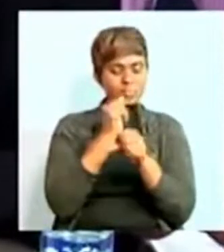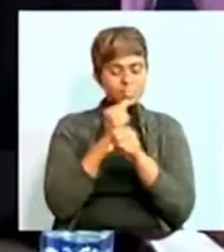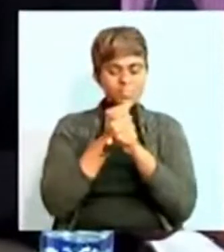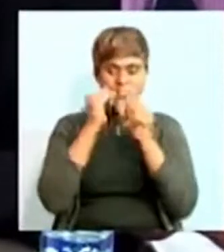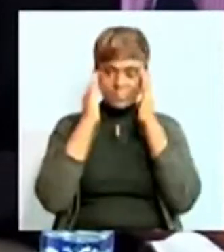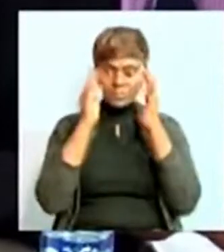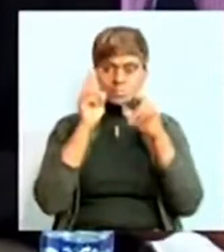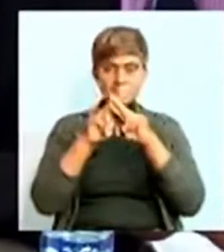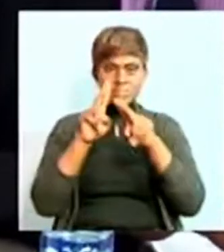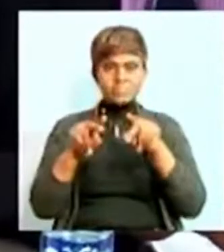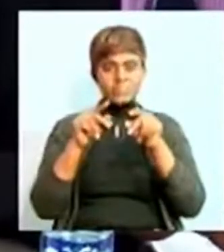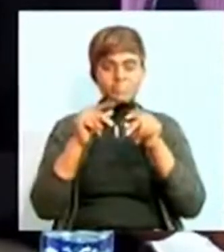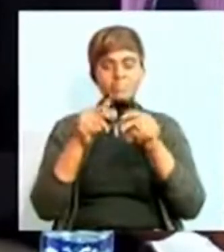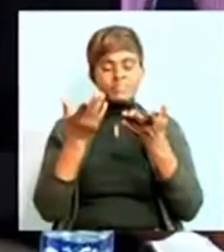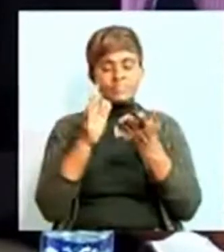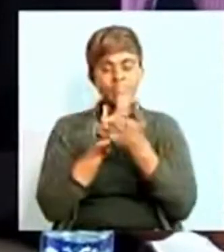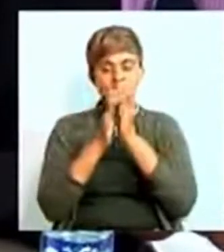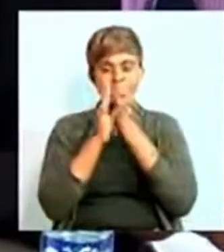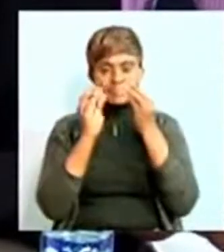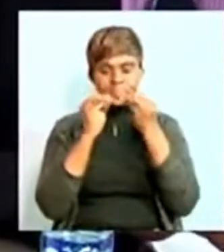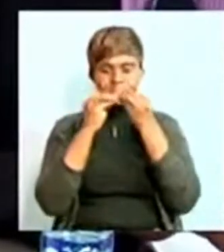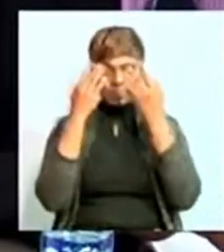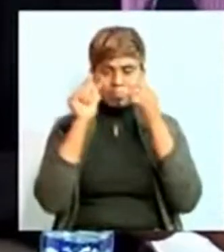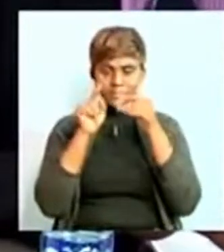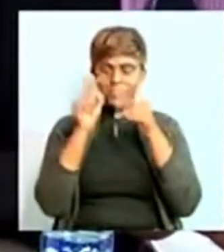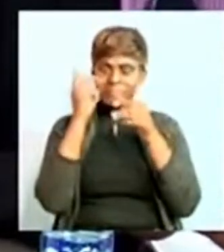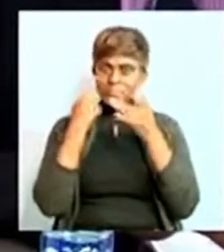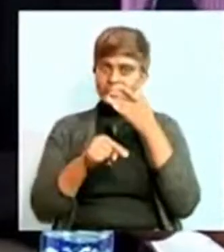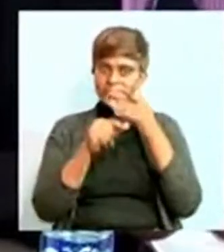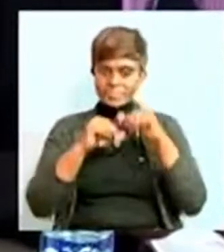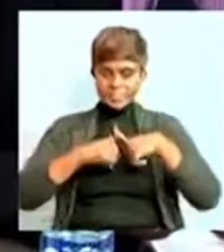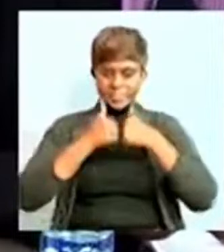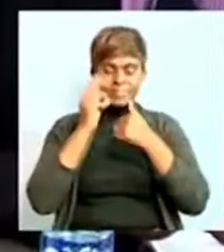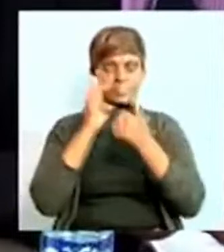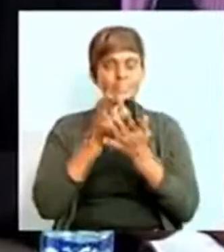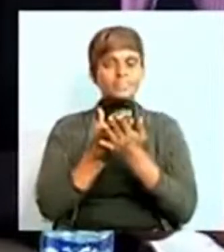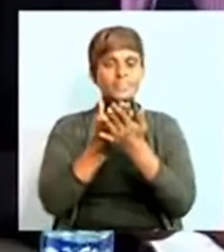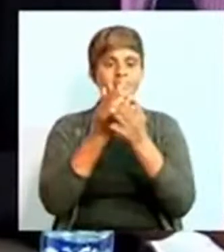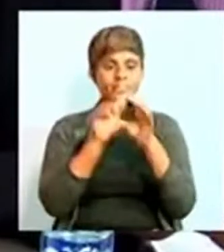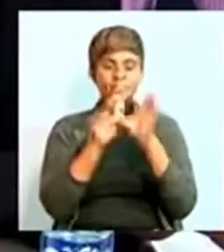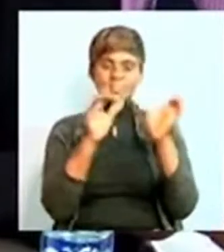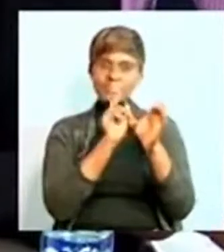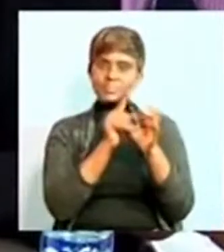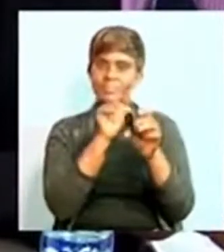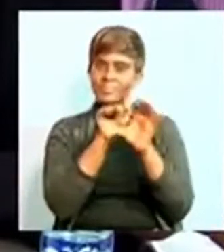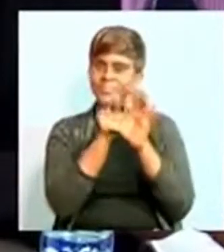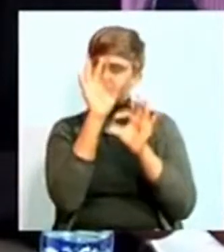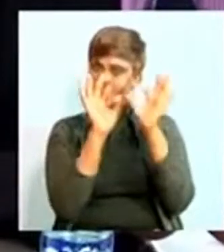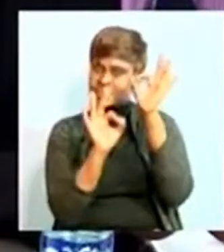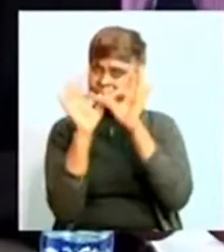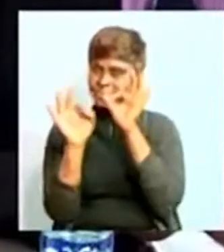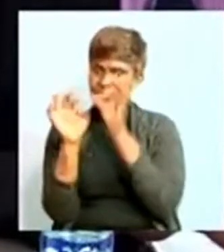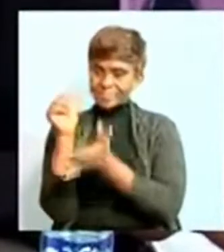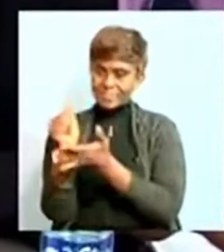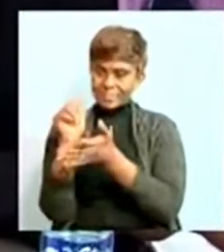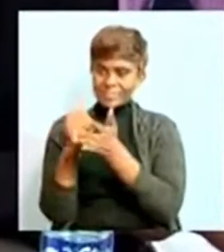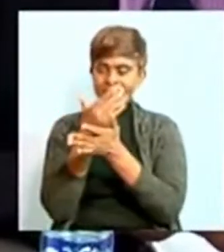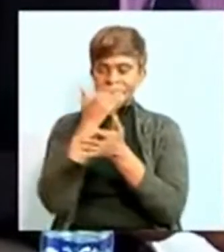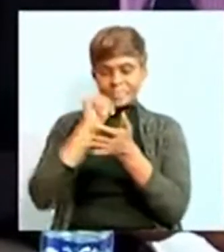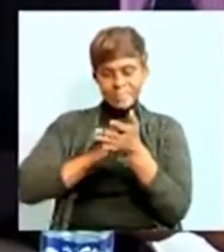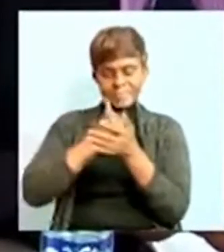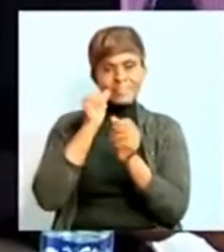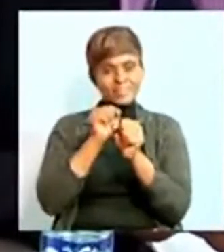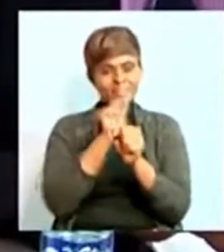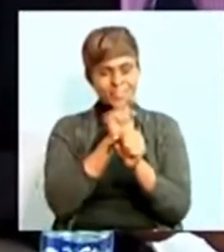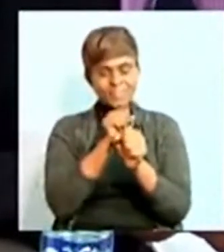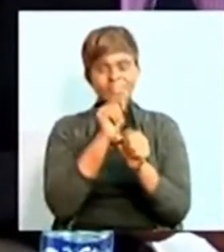Chair, would make us at least realize something. That would do a presentation, I think, in the council in an adjusted budget on how best we can build upon